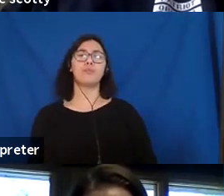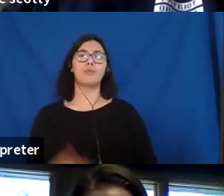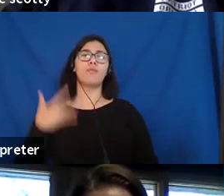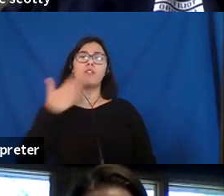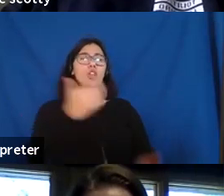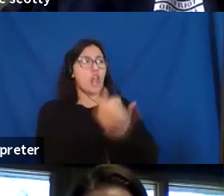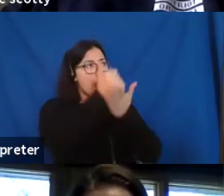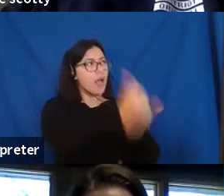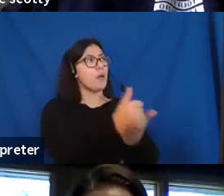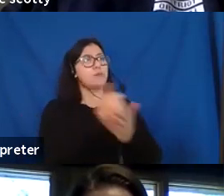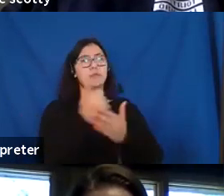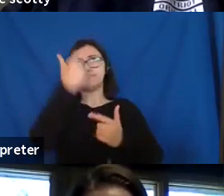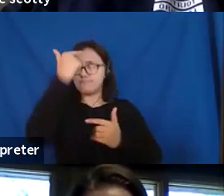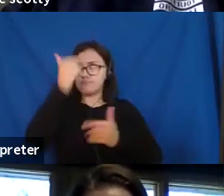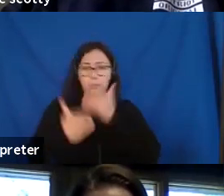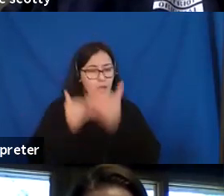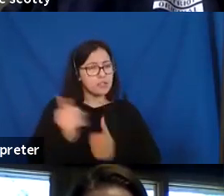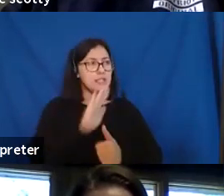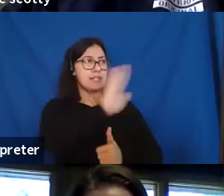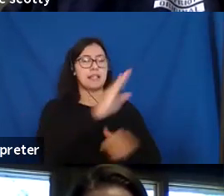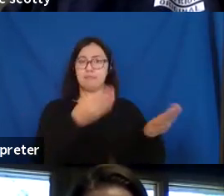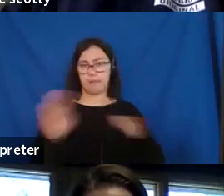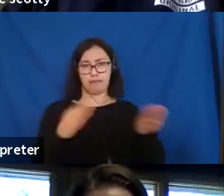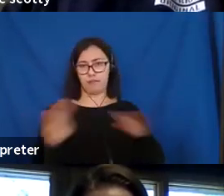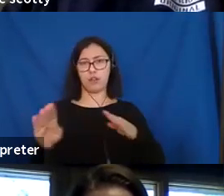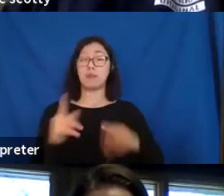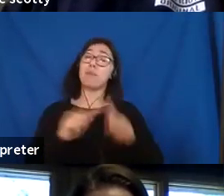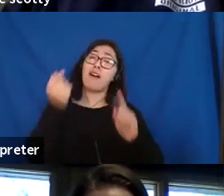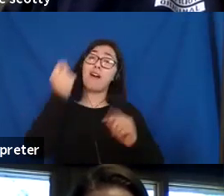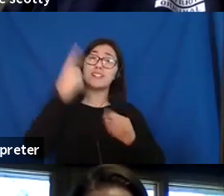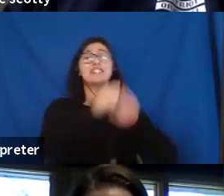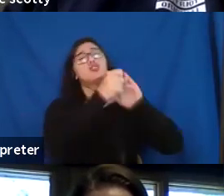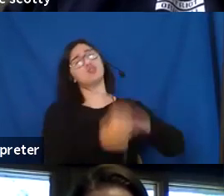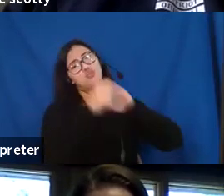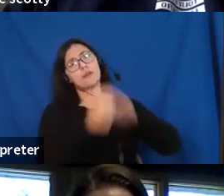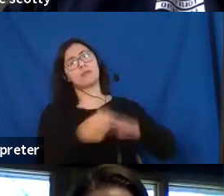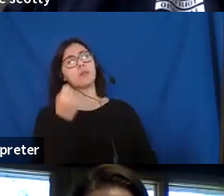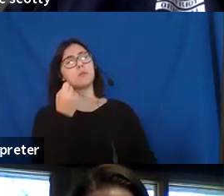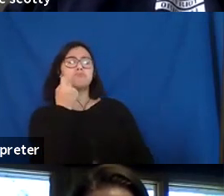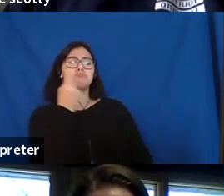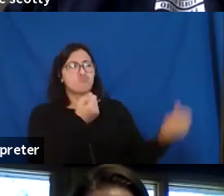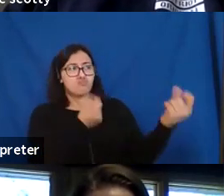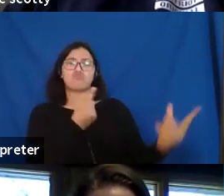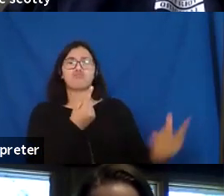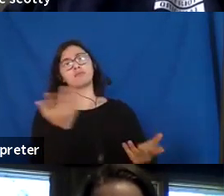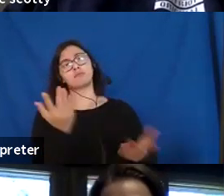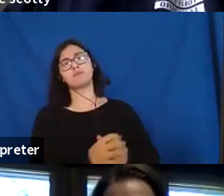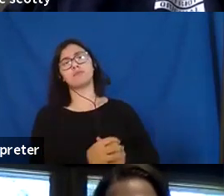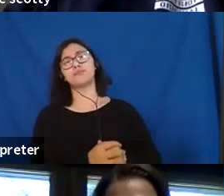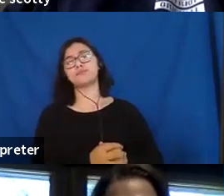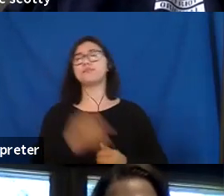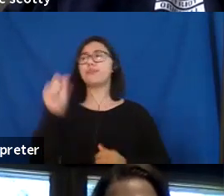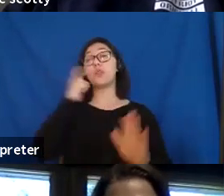him process what he actually did. But he was under stress, so we have to understand that too. Yeah, recognizing